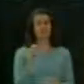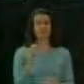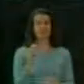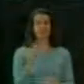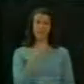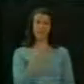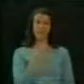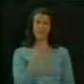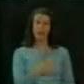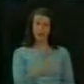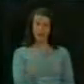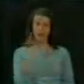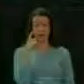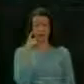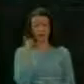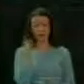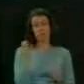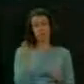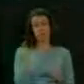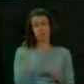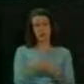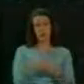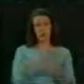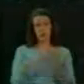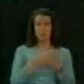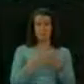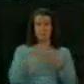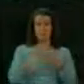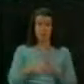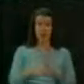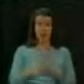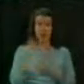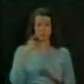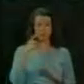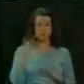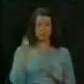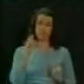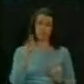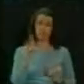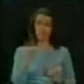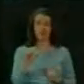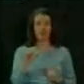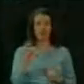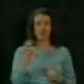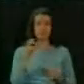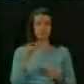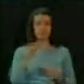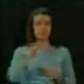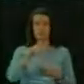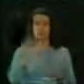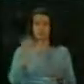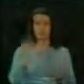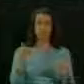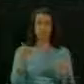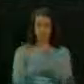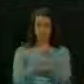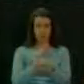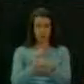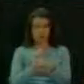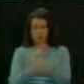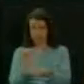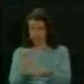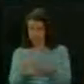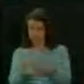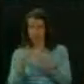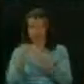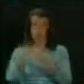I mean, let's just give them the whole ball of wax. We're here to give If them. you would like, I was just going to give an opportunity to bring it back later, giving the Commission